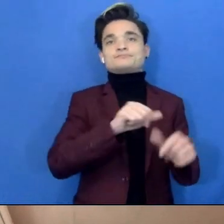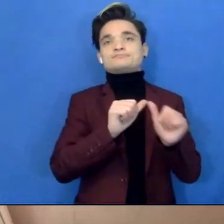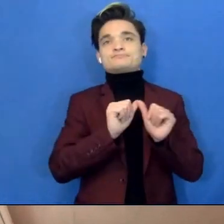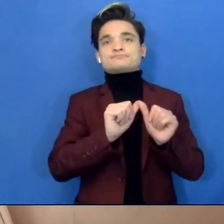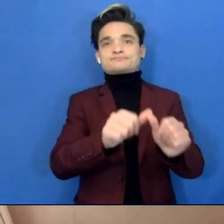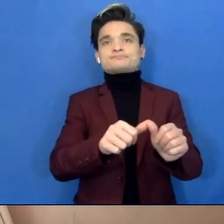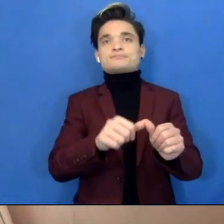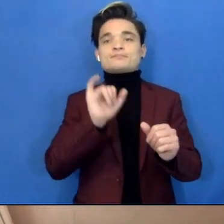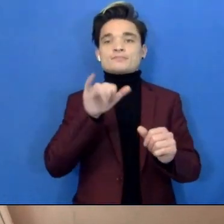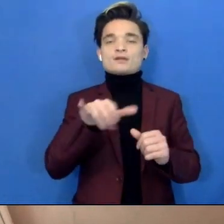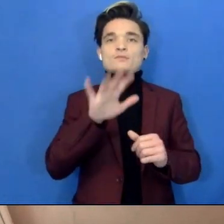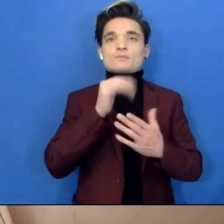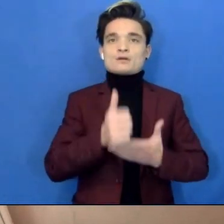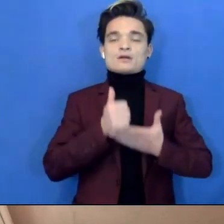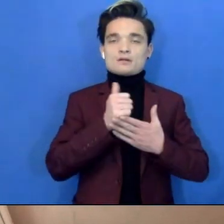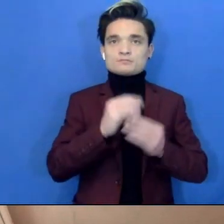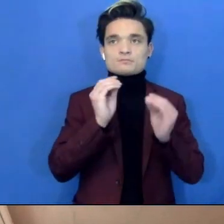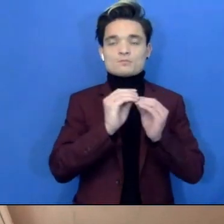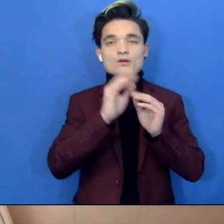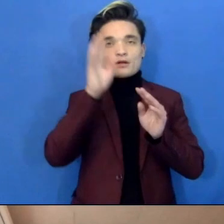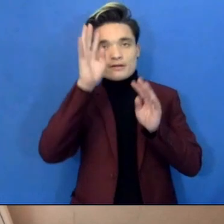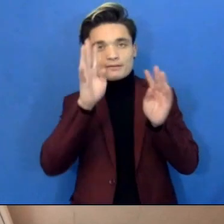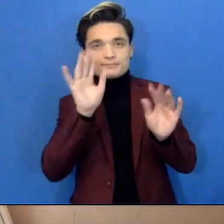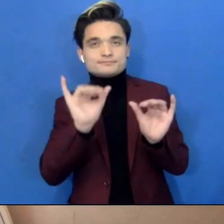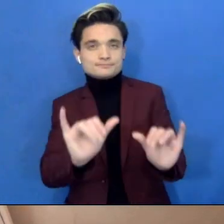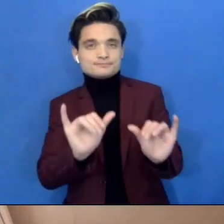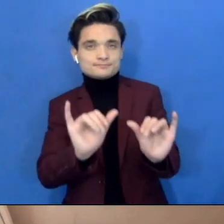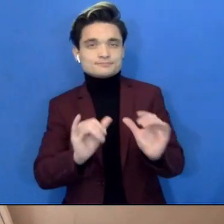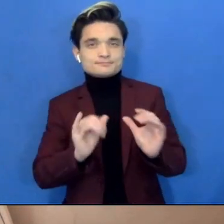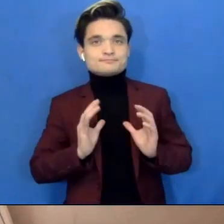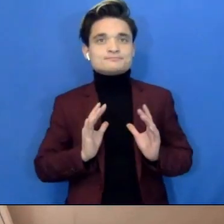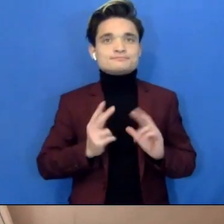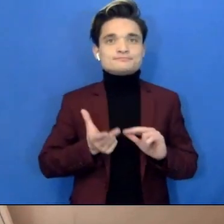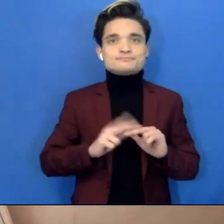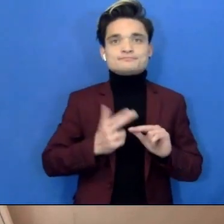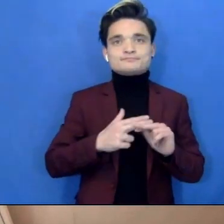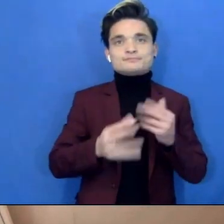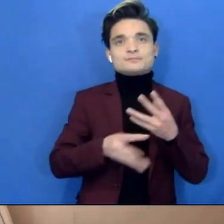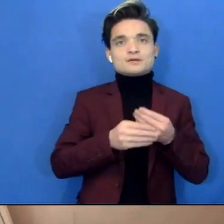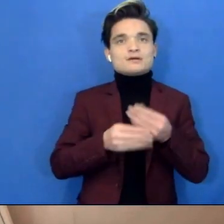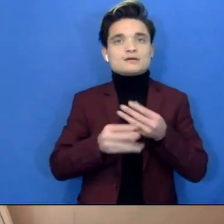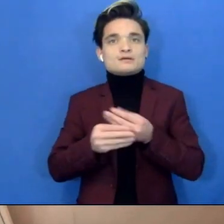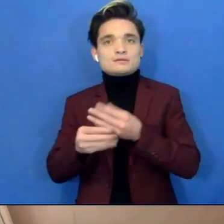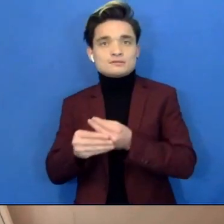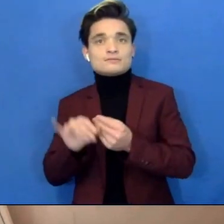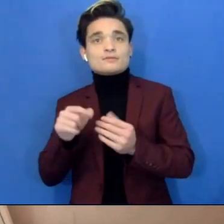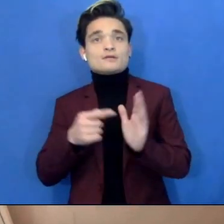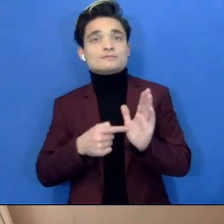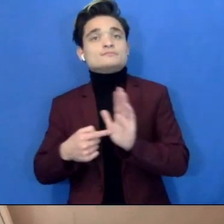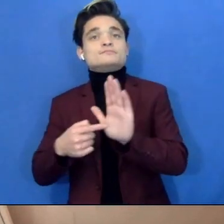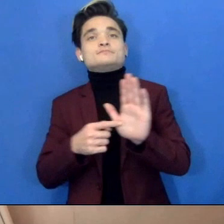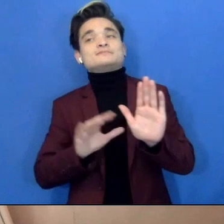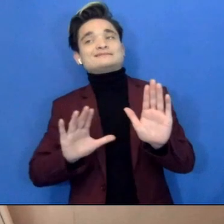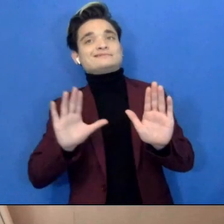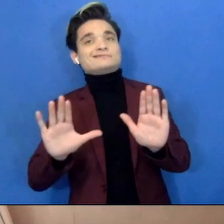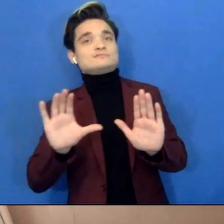you see an improv scene and they are presenting their characters, and if you think, how would I